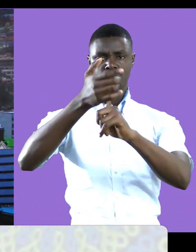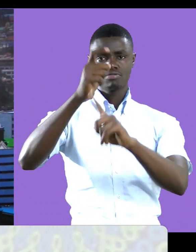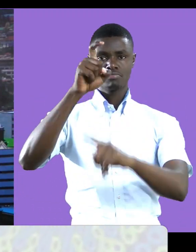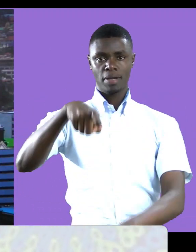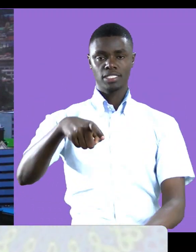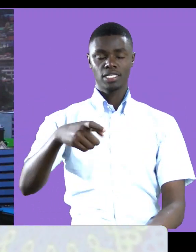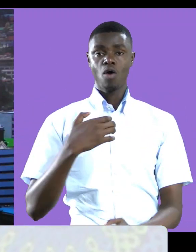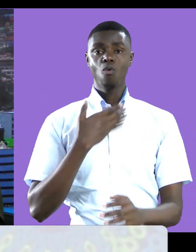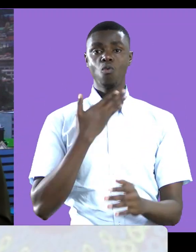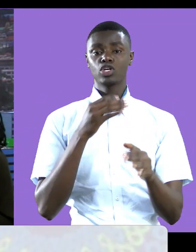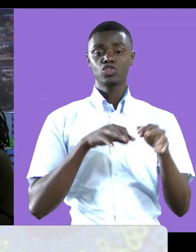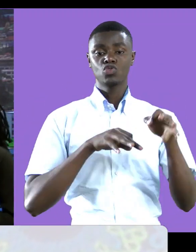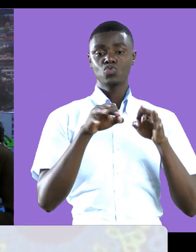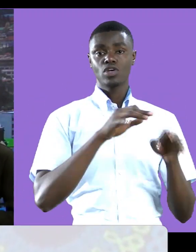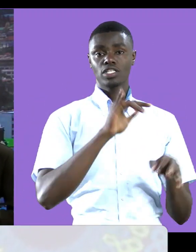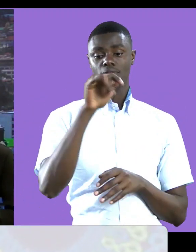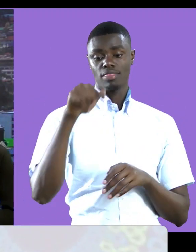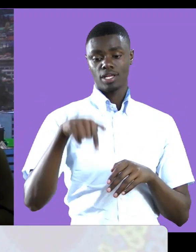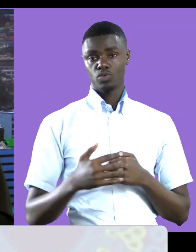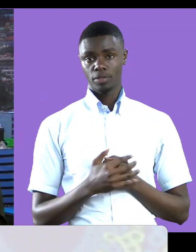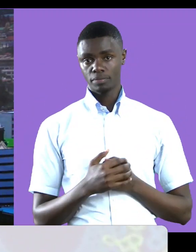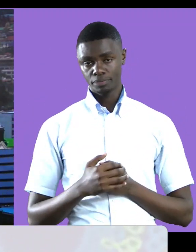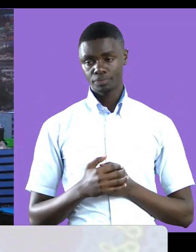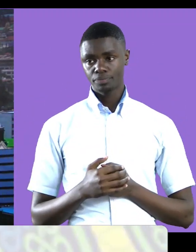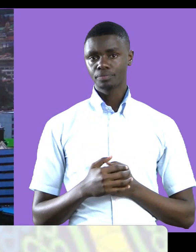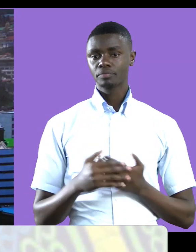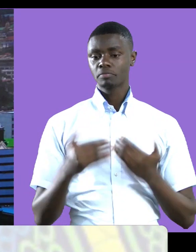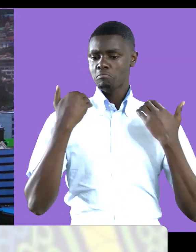story. Personally, I really want us to get to that discussion of these achievements